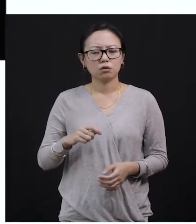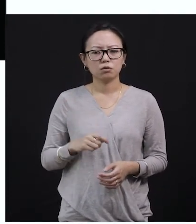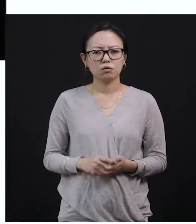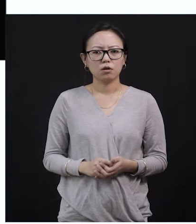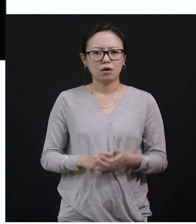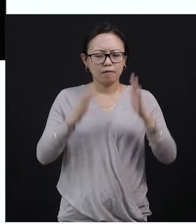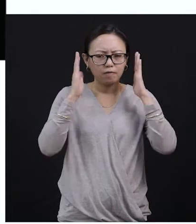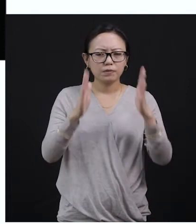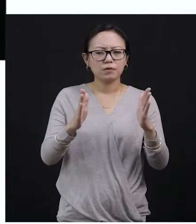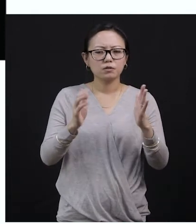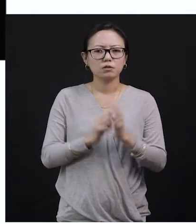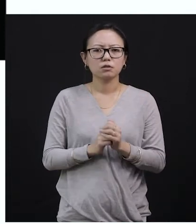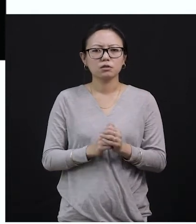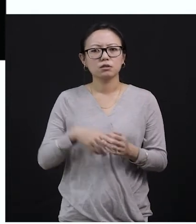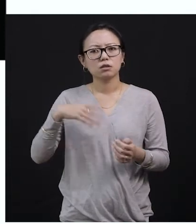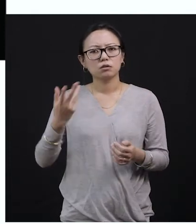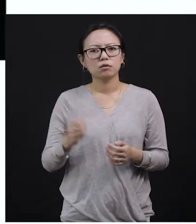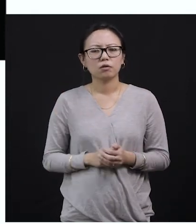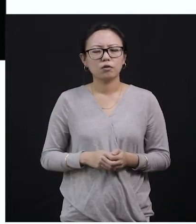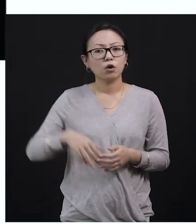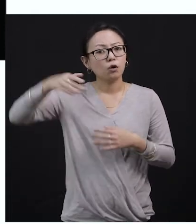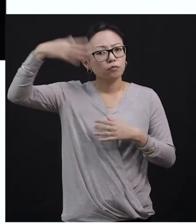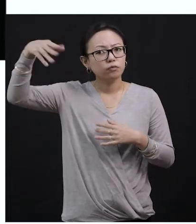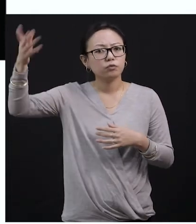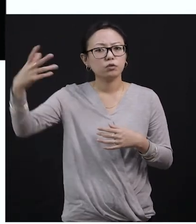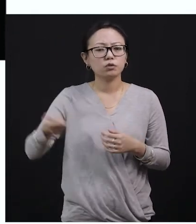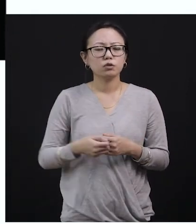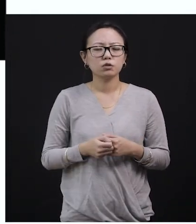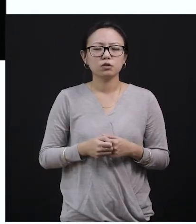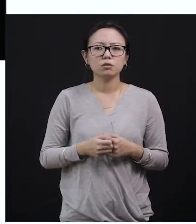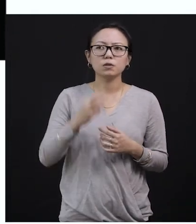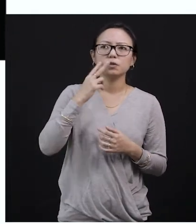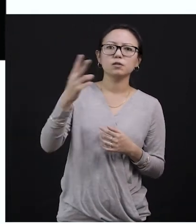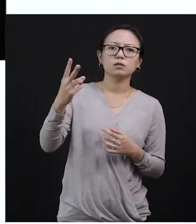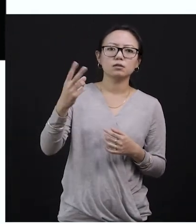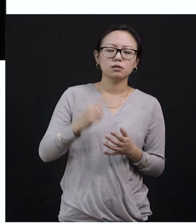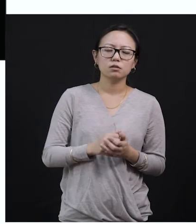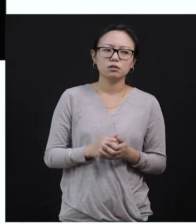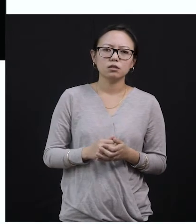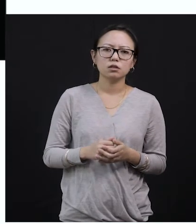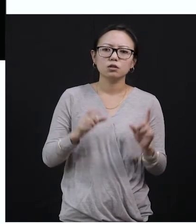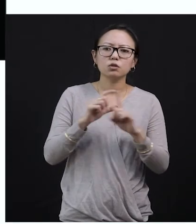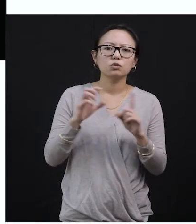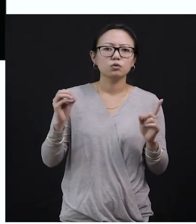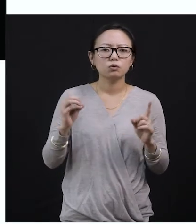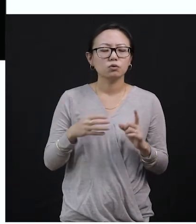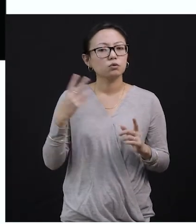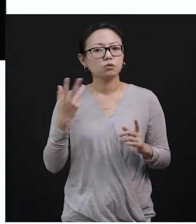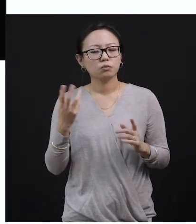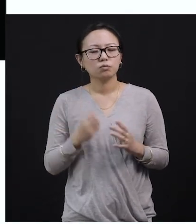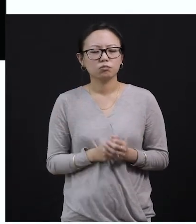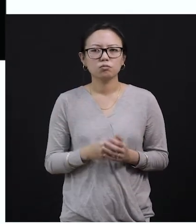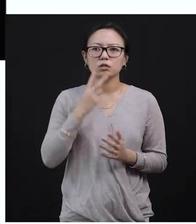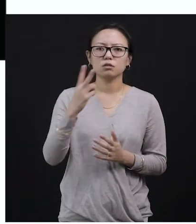empire bigger. They had an ambition, all right? Because many of the rulers, why they fail is because after